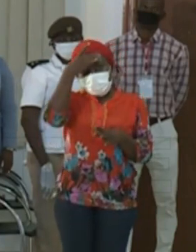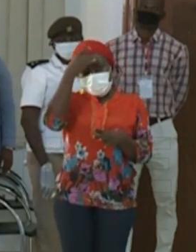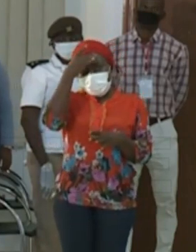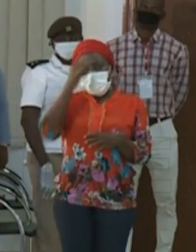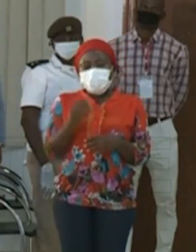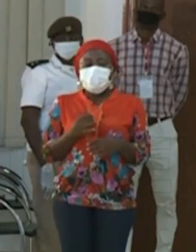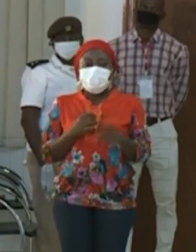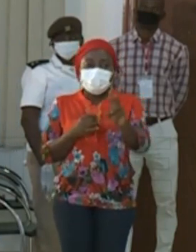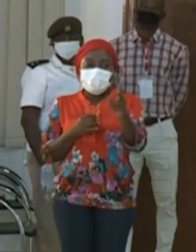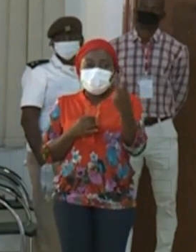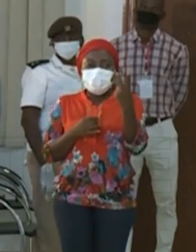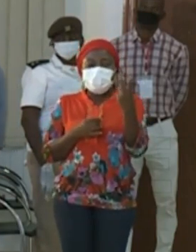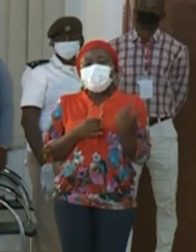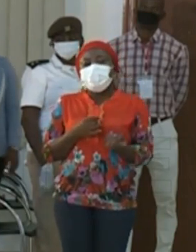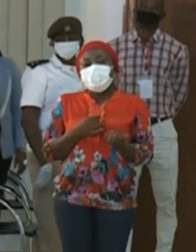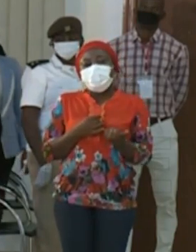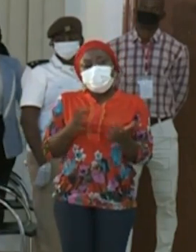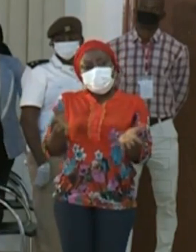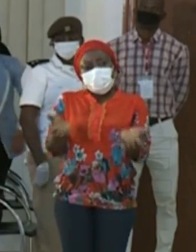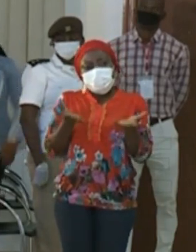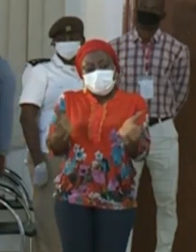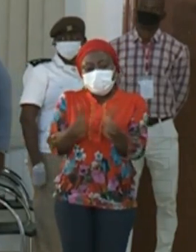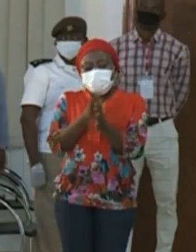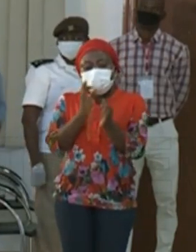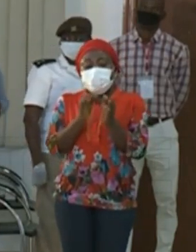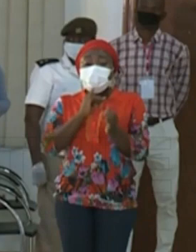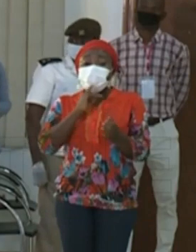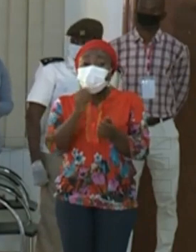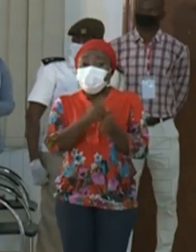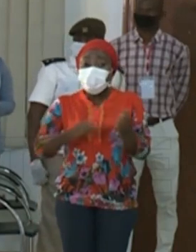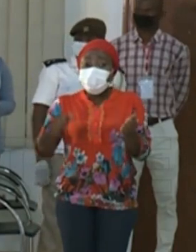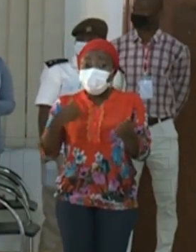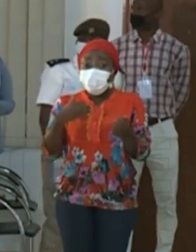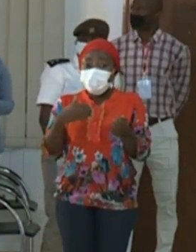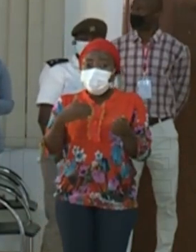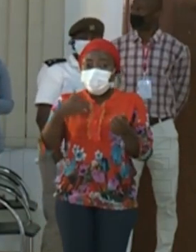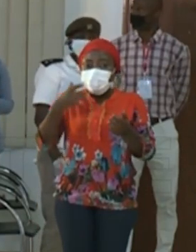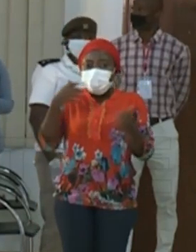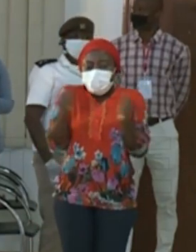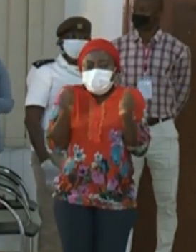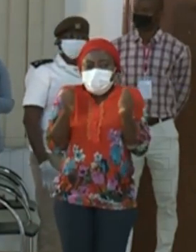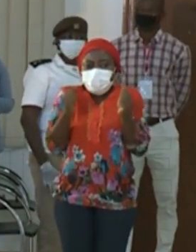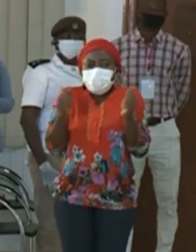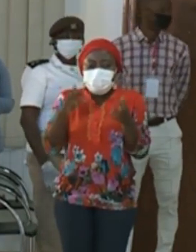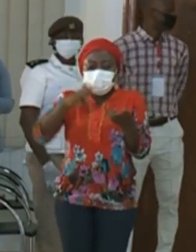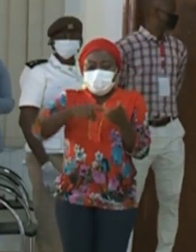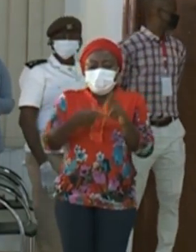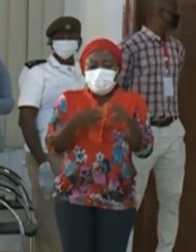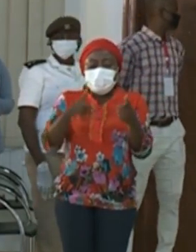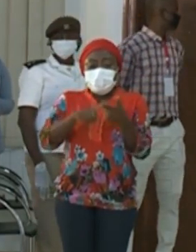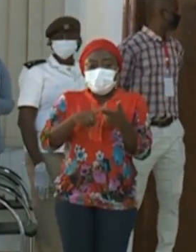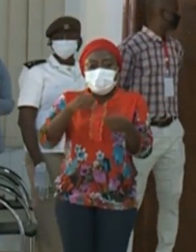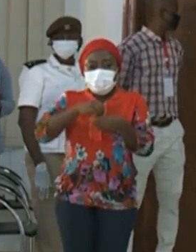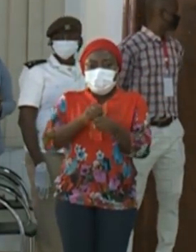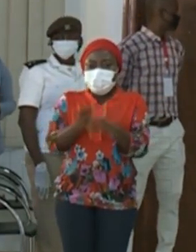Secondly, I want to ask, is every case of fever related to the coronavirus? I ask because